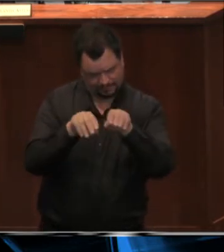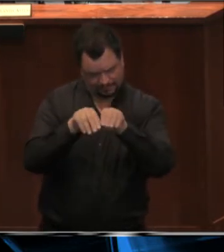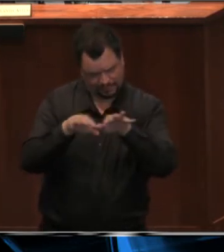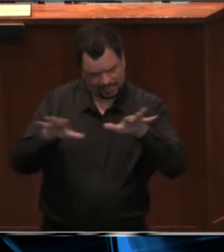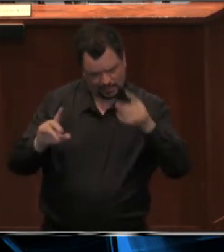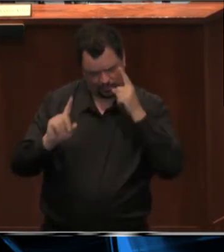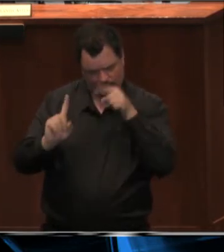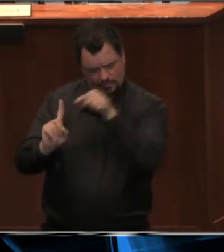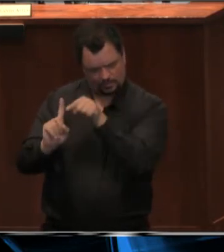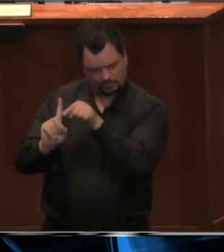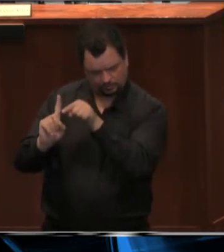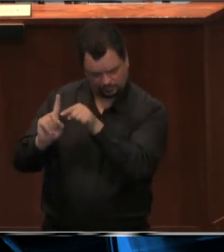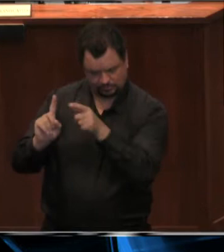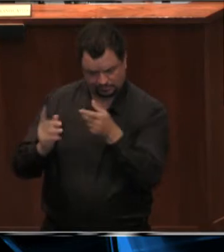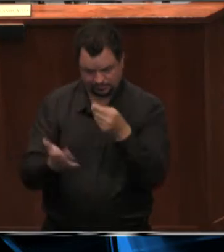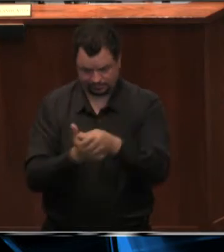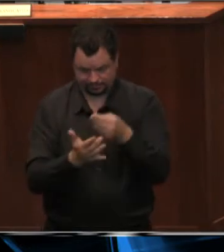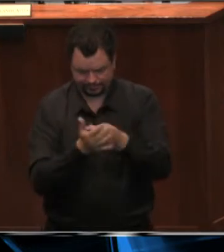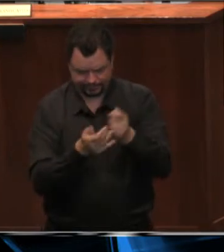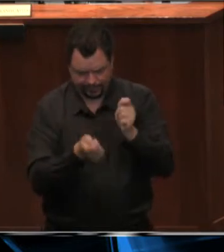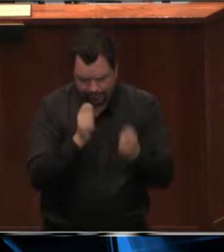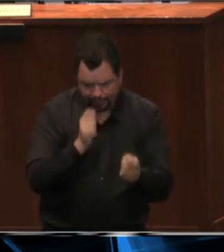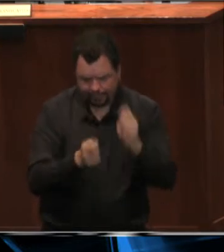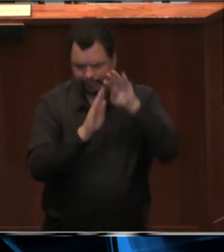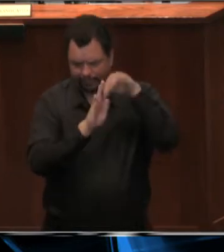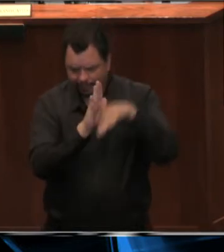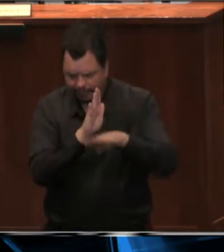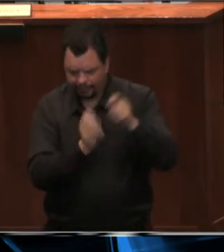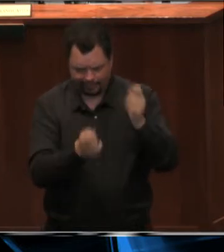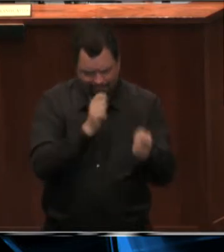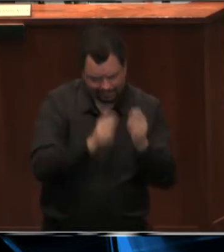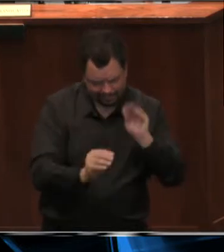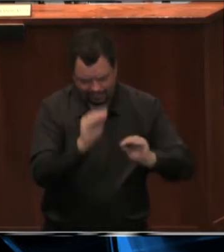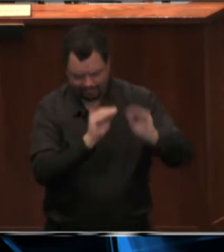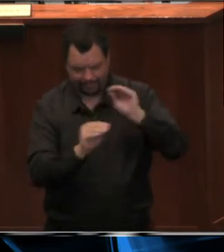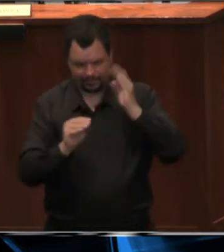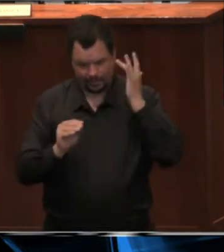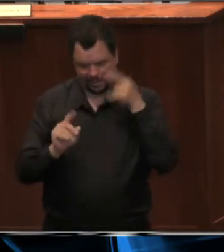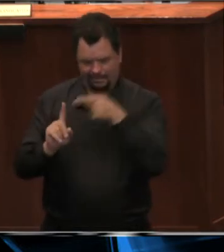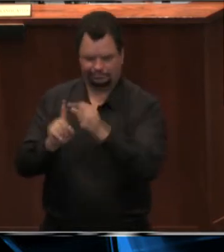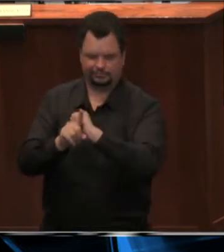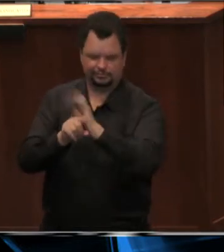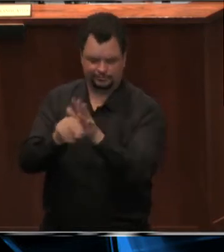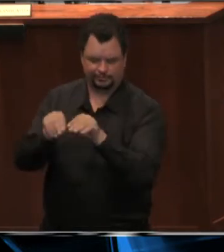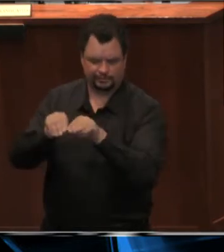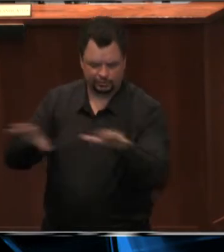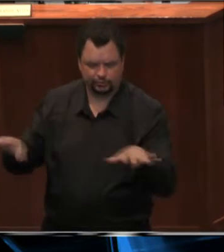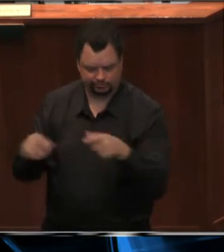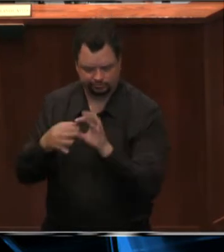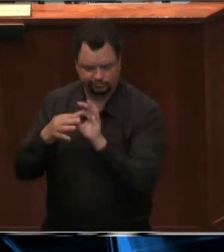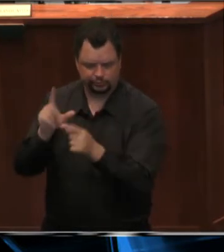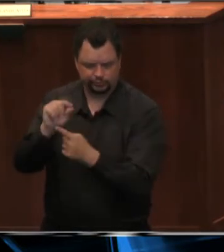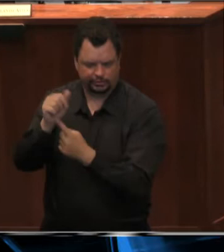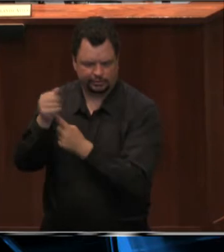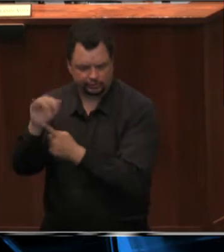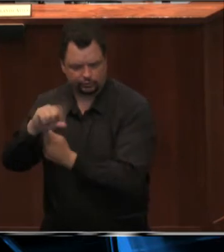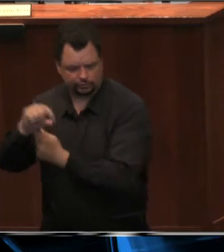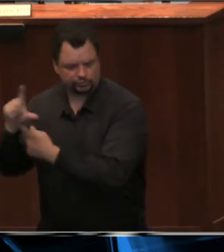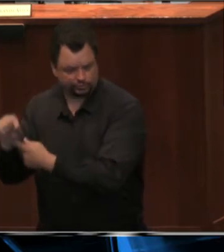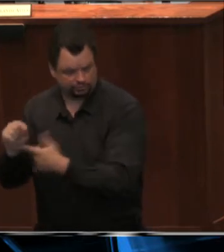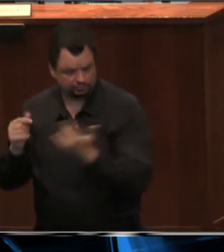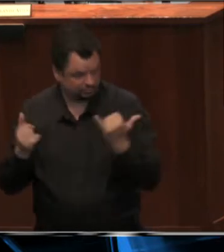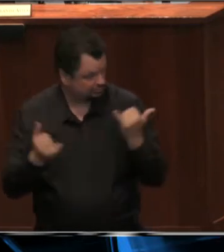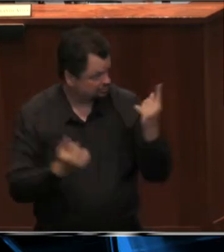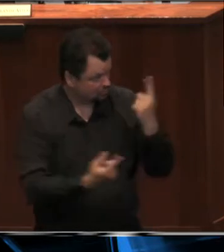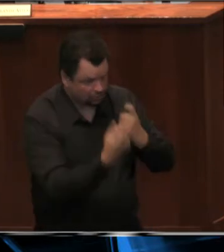money changes are due to COVID-19. Great, thanks, Nikki. Okay, Board of Health member comments, questions?